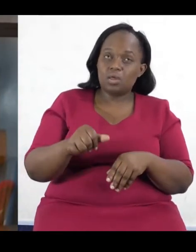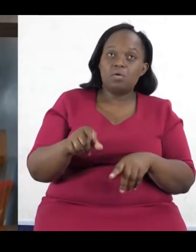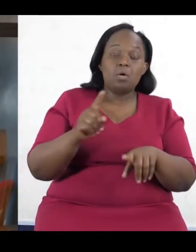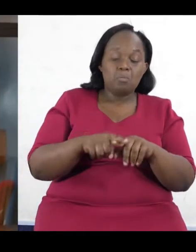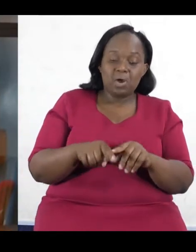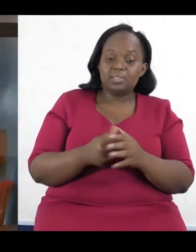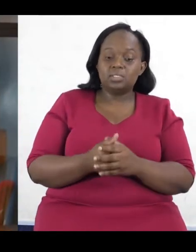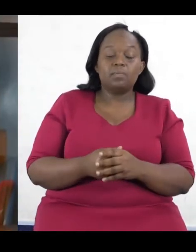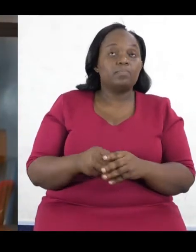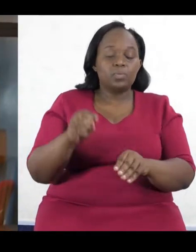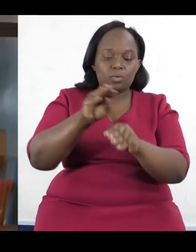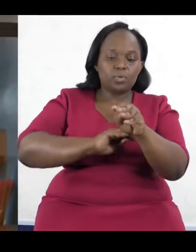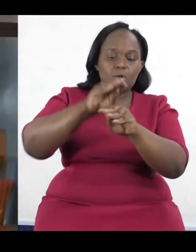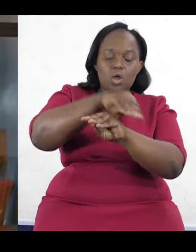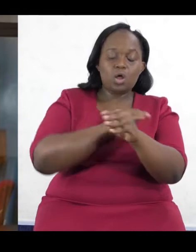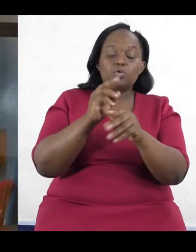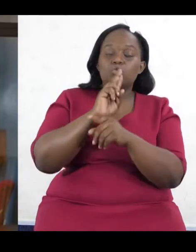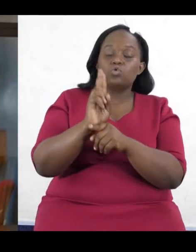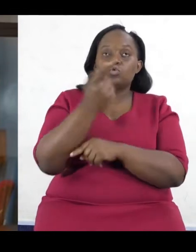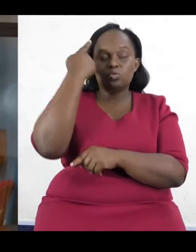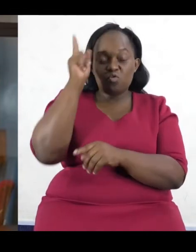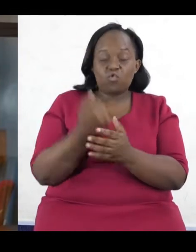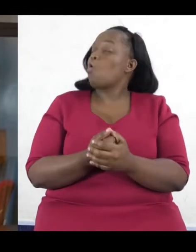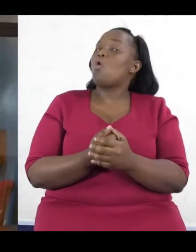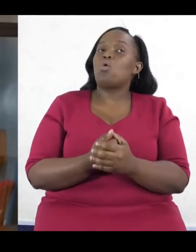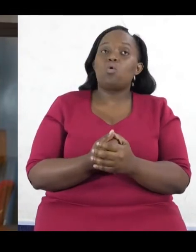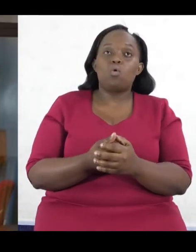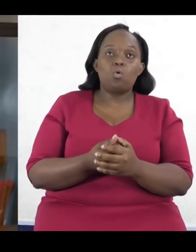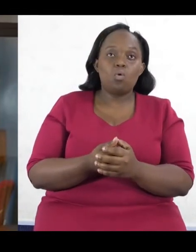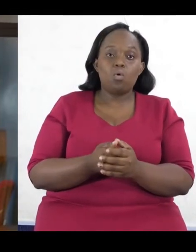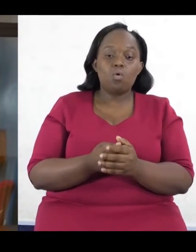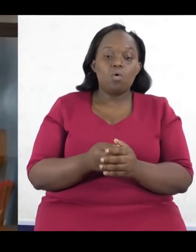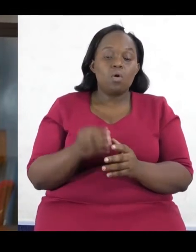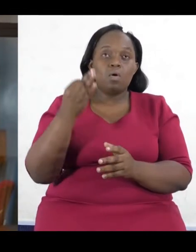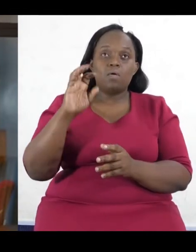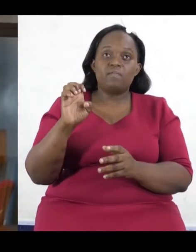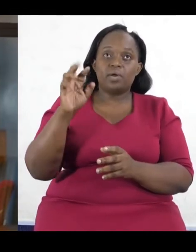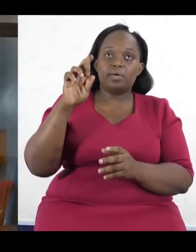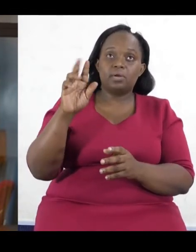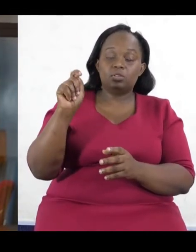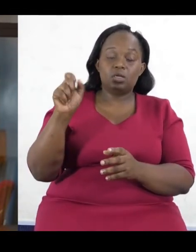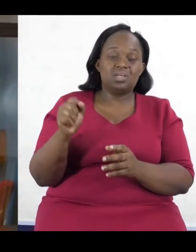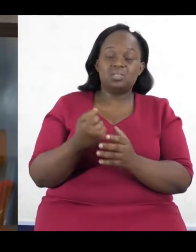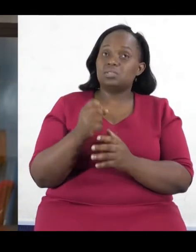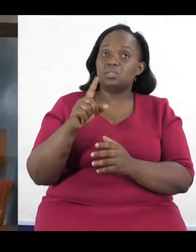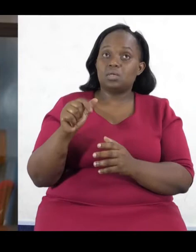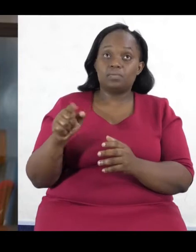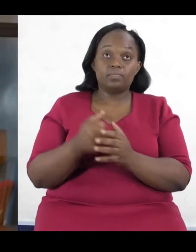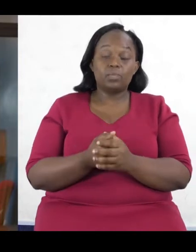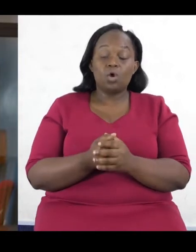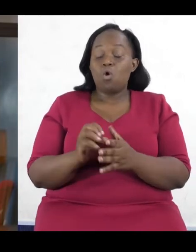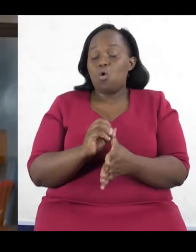manure and back again to the cycle. That means if we don't use the right inputs, if we overuse, for